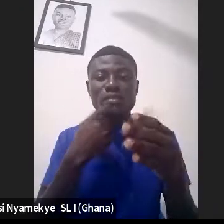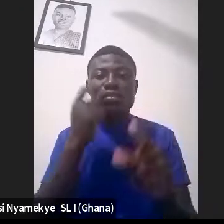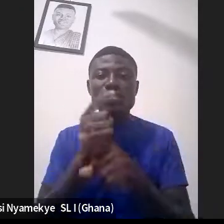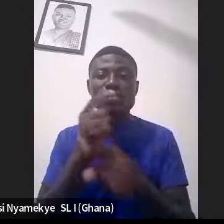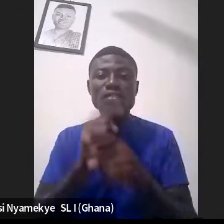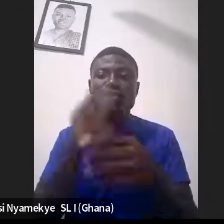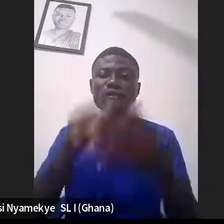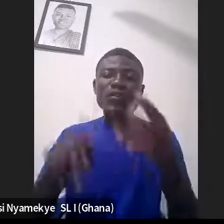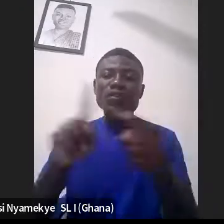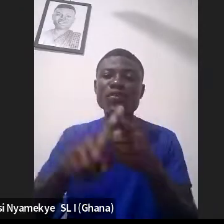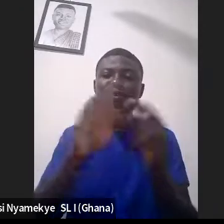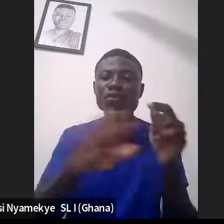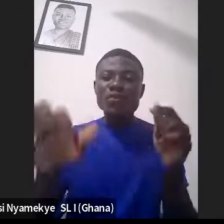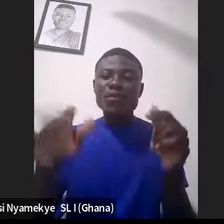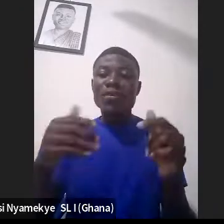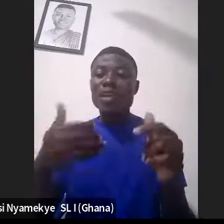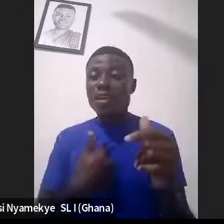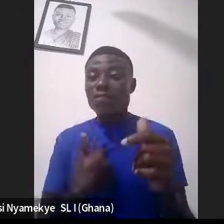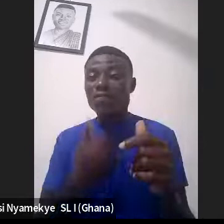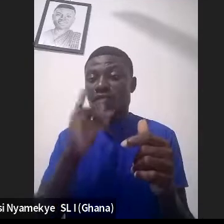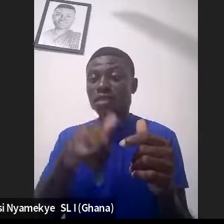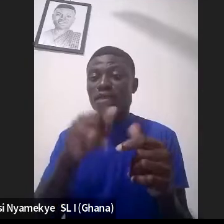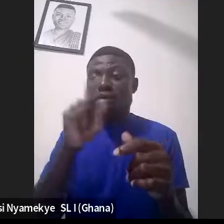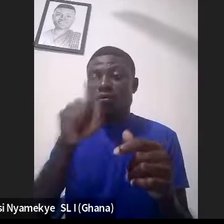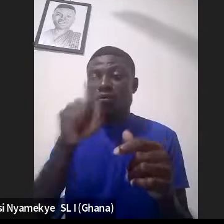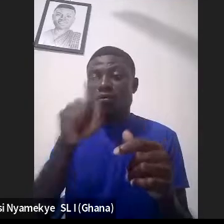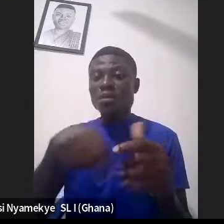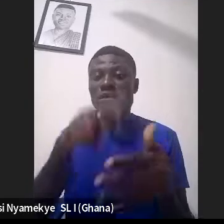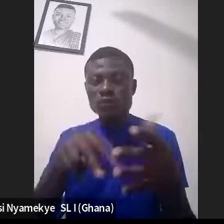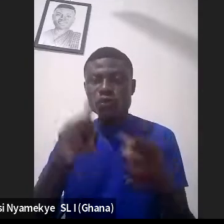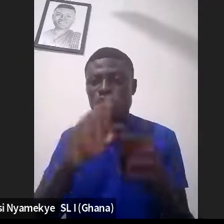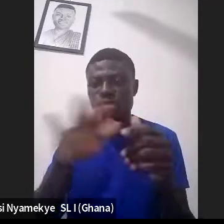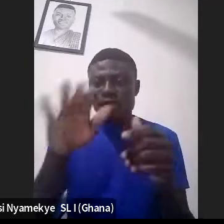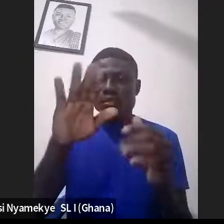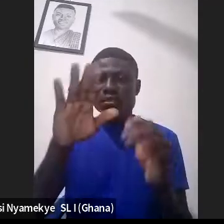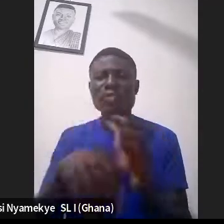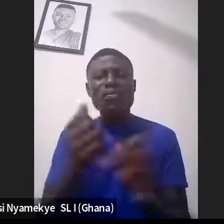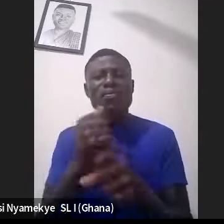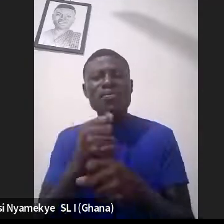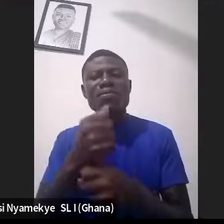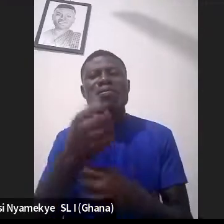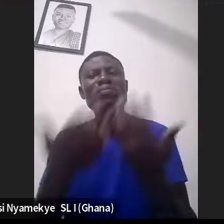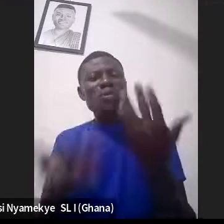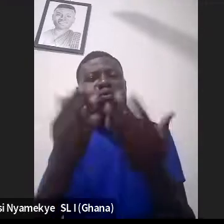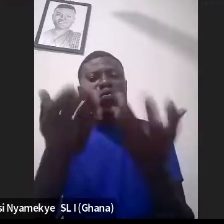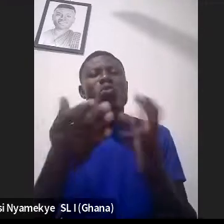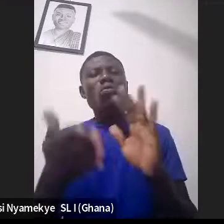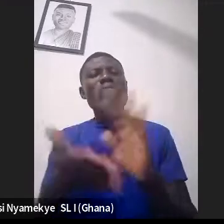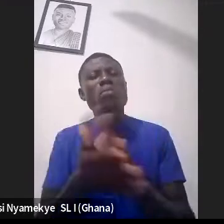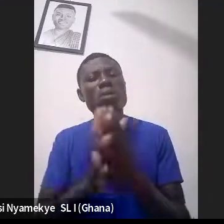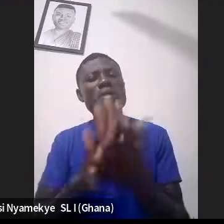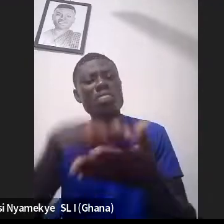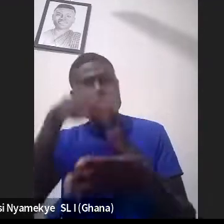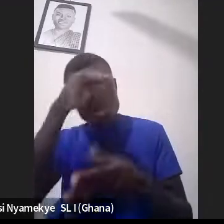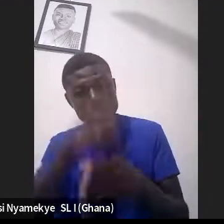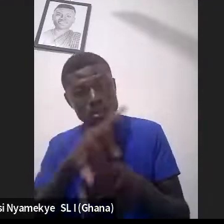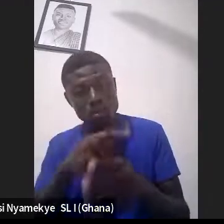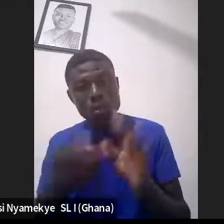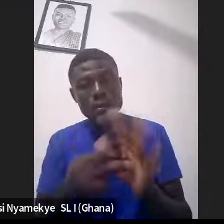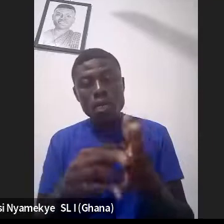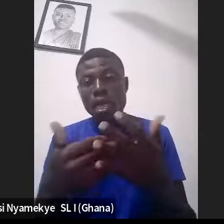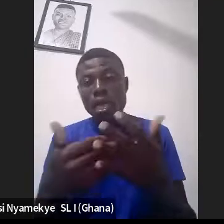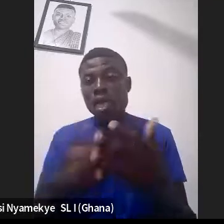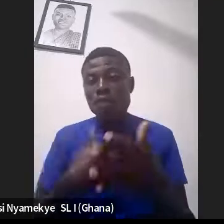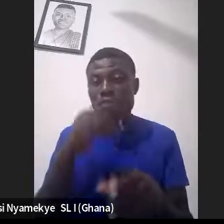have often heard that too. Well, you should have read to your child more. Maybe they wouldn't be dyslexic, or maybe they wouldn't have difficulties, but that's not the case